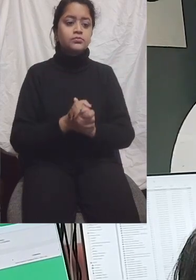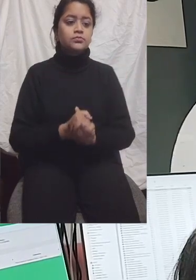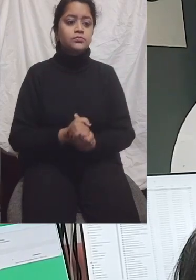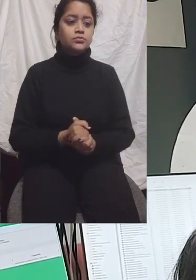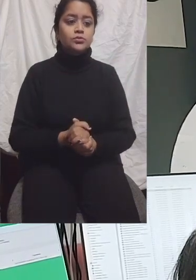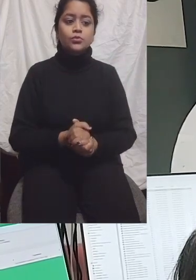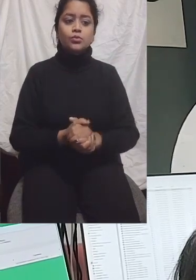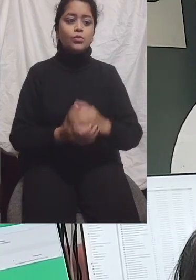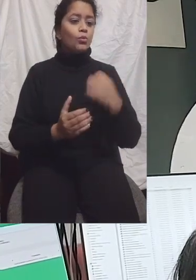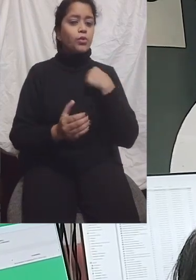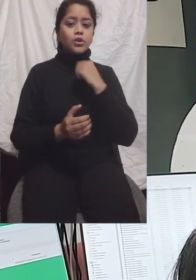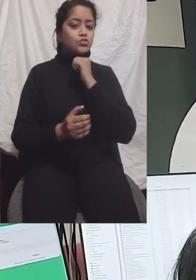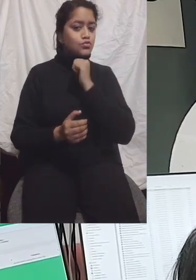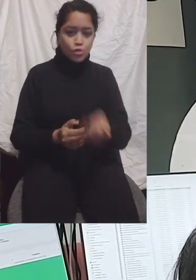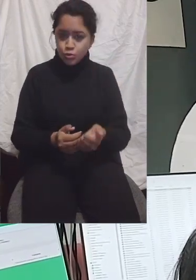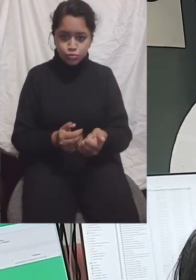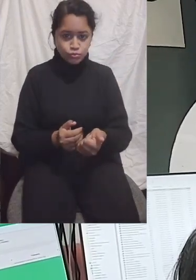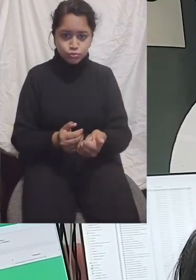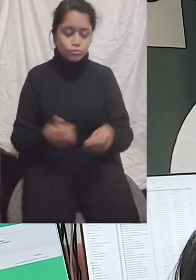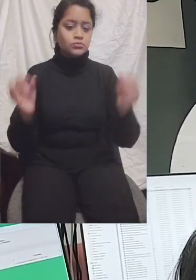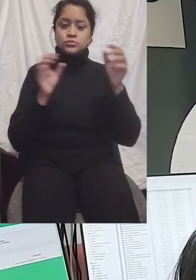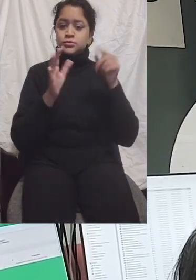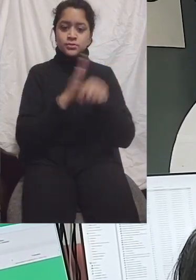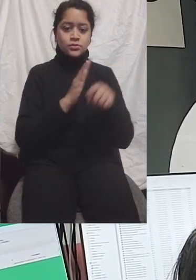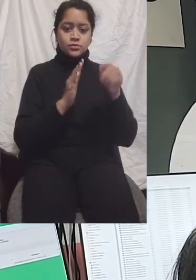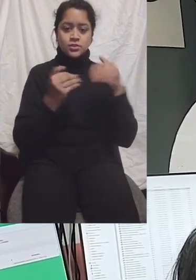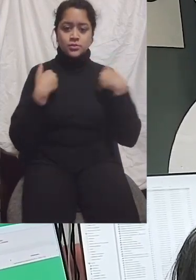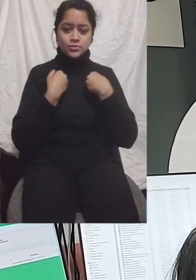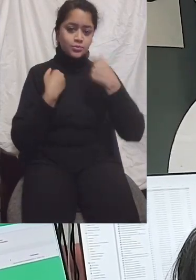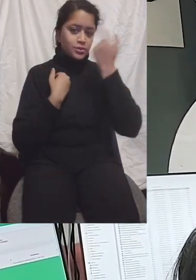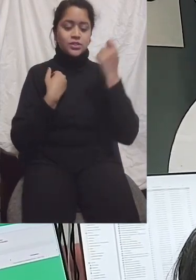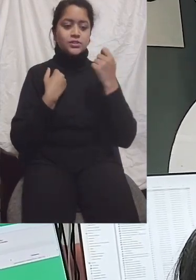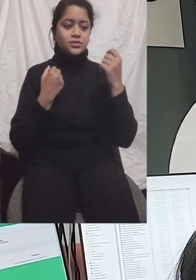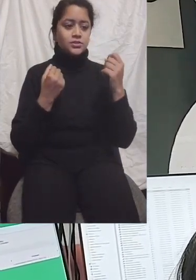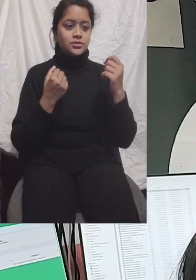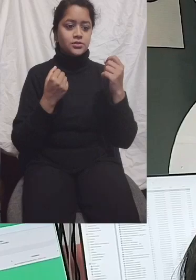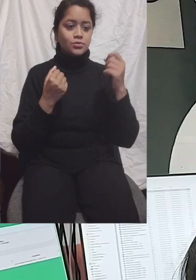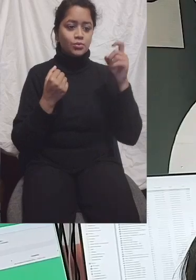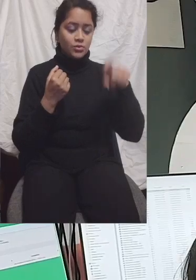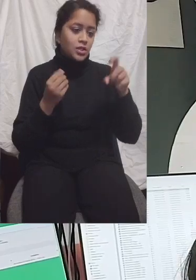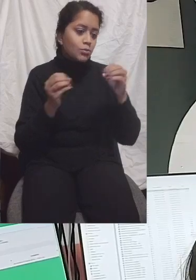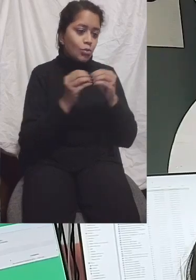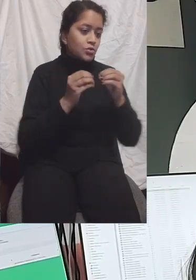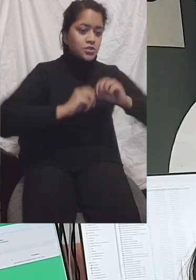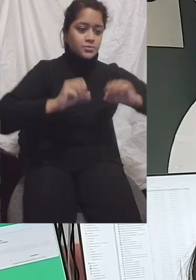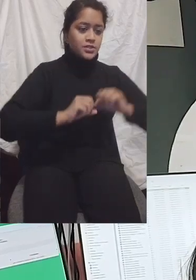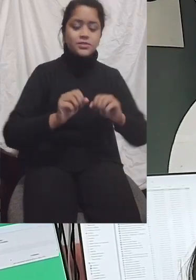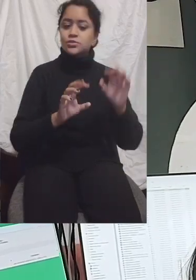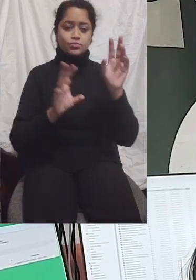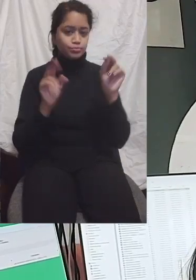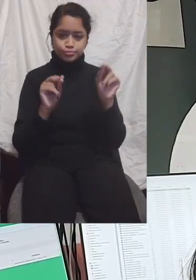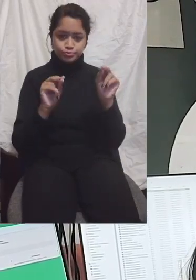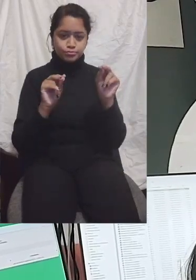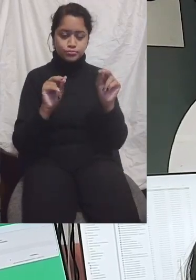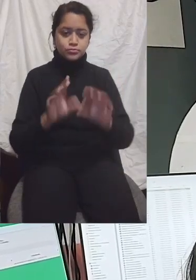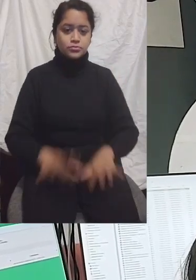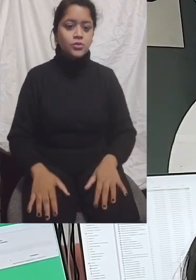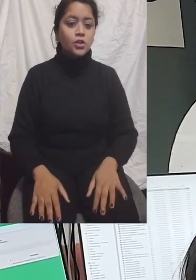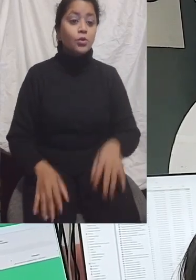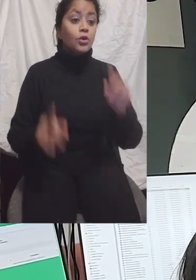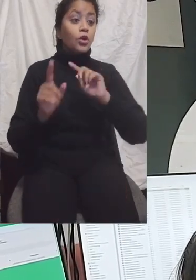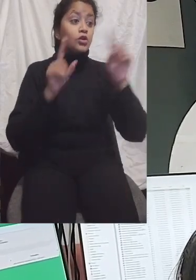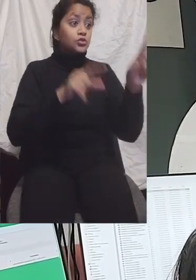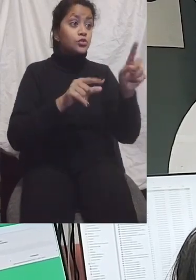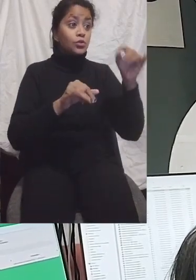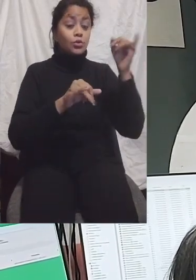kill animals because we need more space. So that's why the fostering is very important. And then we also send animals off island